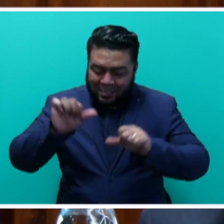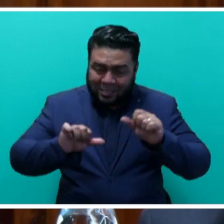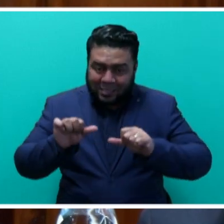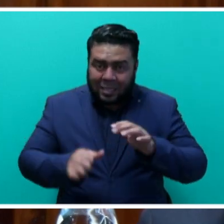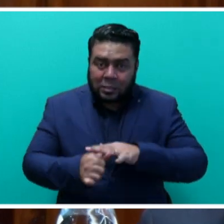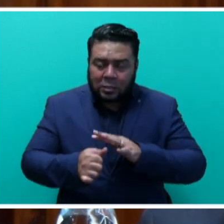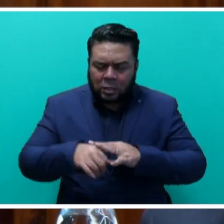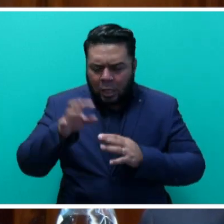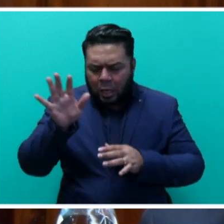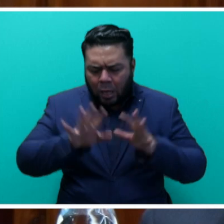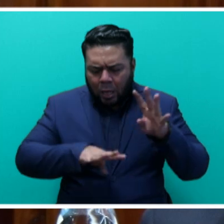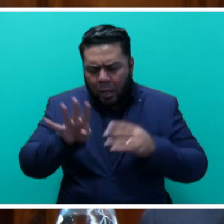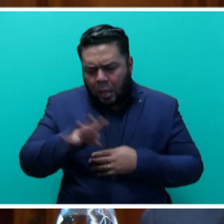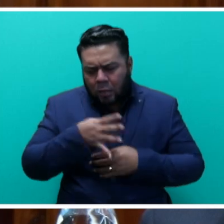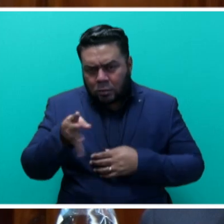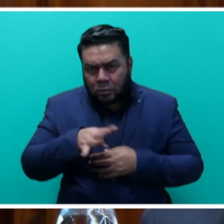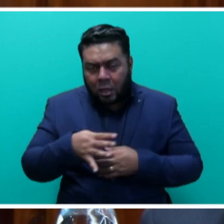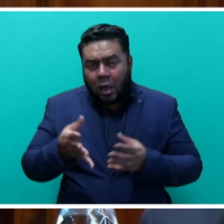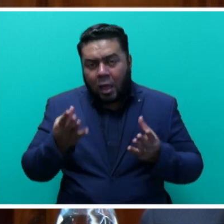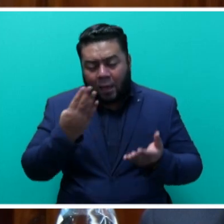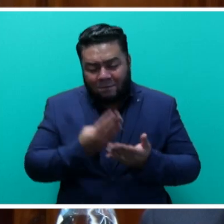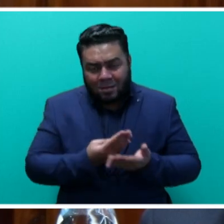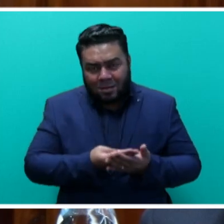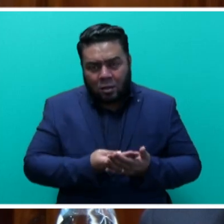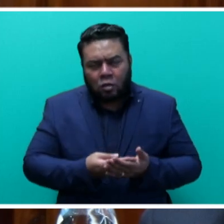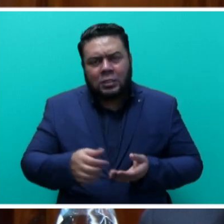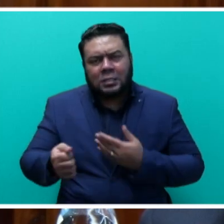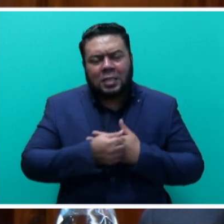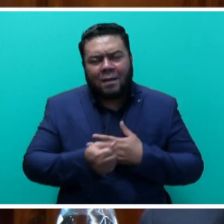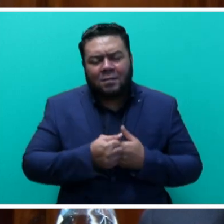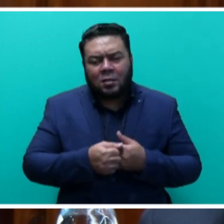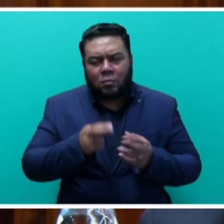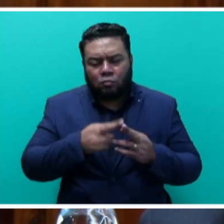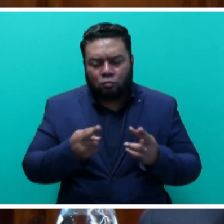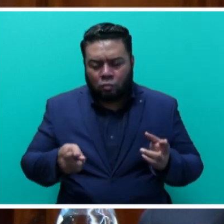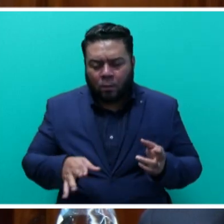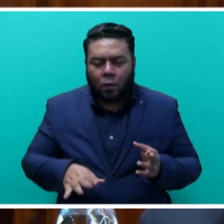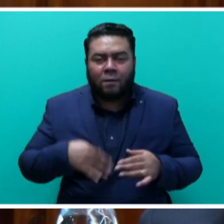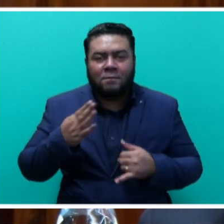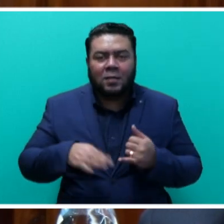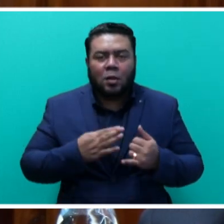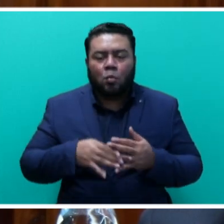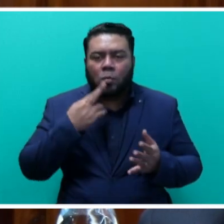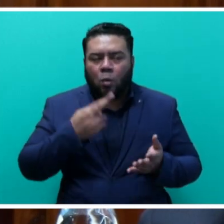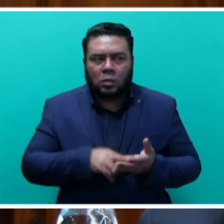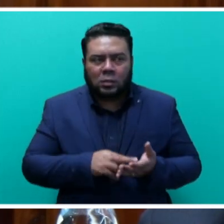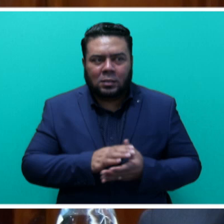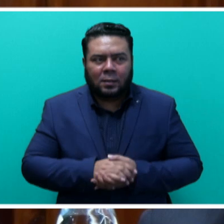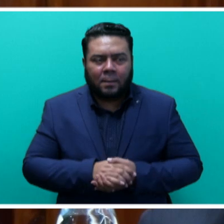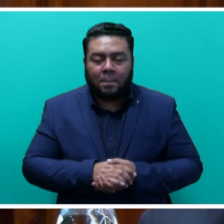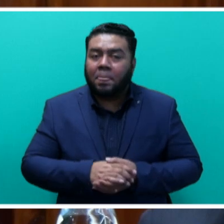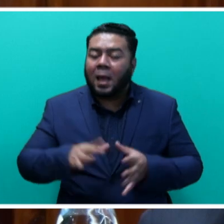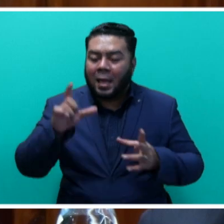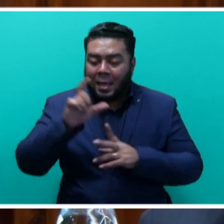access, and analyze evidence, issue safety recommendations, and produce both preliminary and final reports. Captain